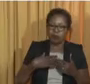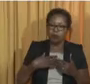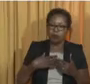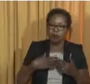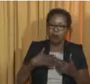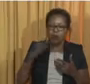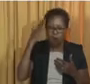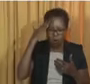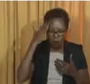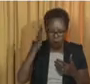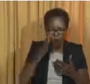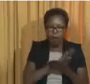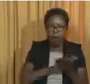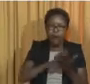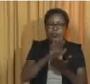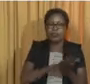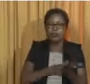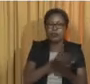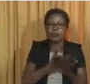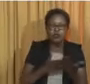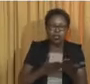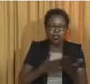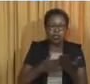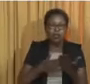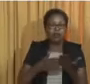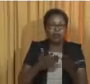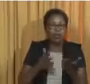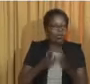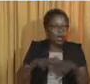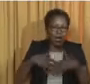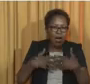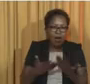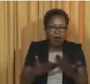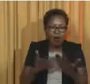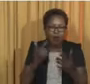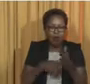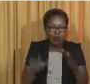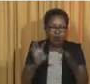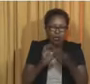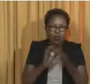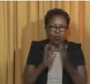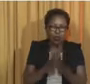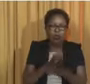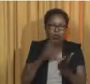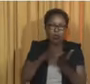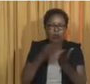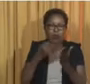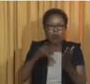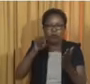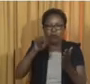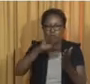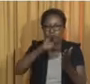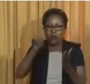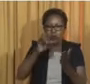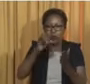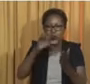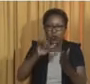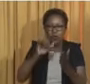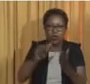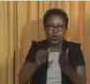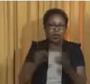structure doctrine during the Constitution making phase in light of the legacy of the case of Joya, and yet did not embrace the